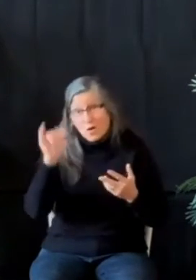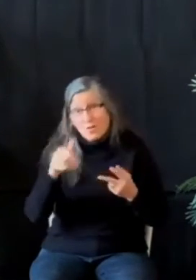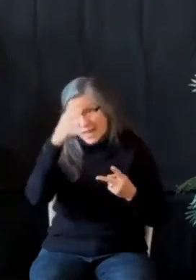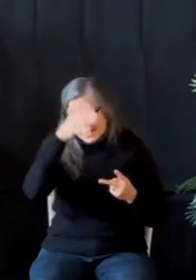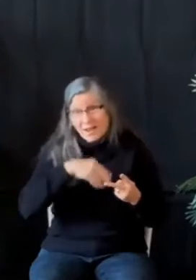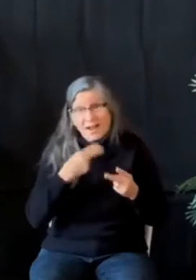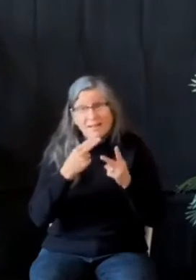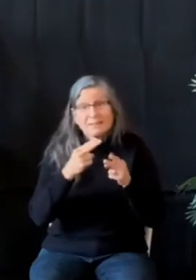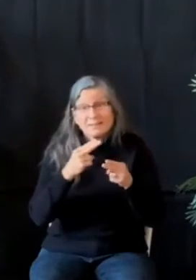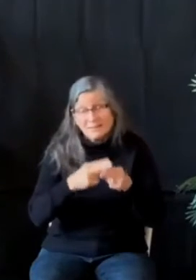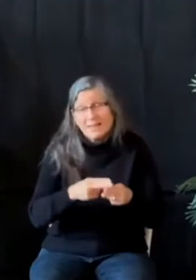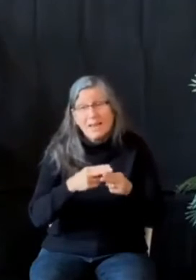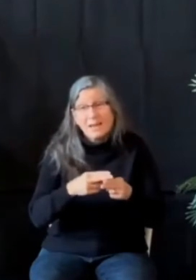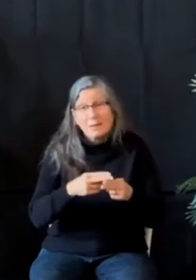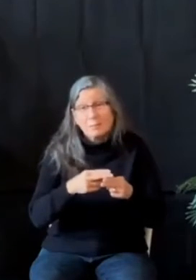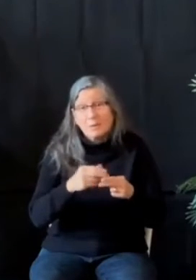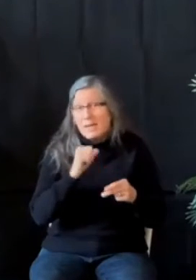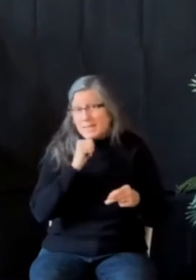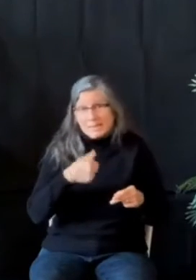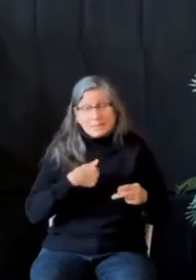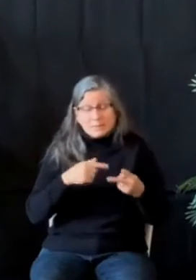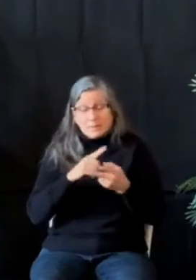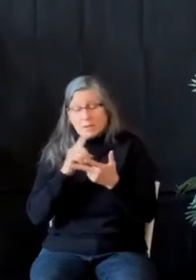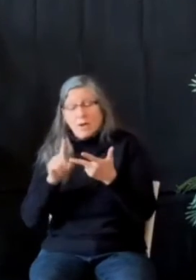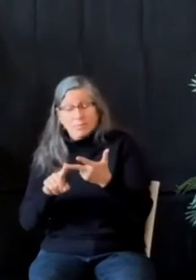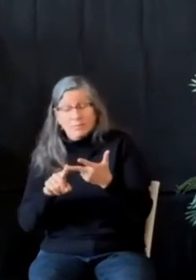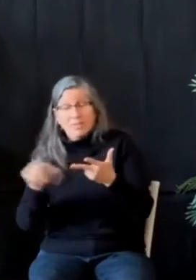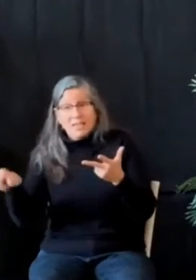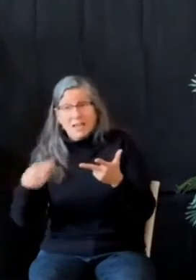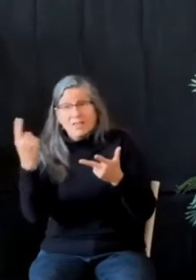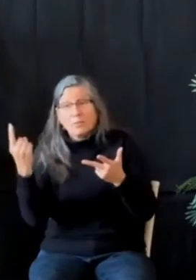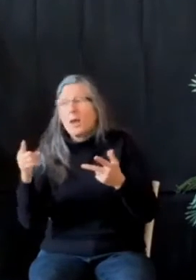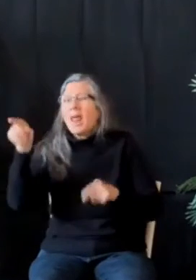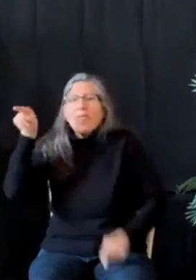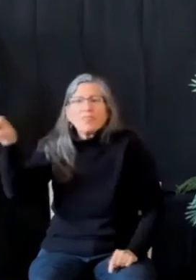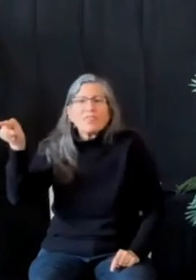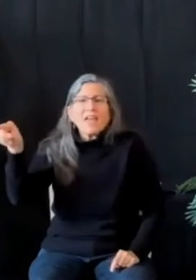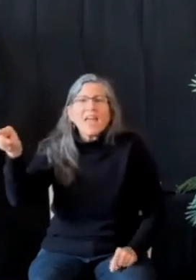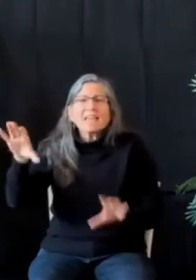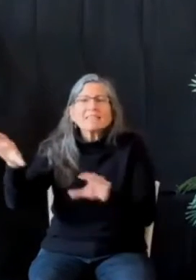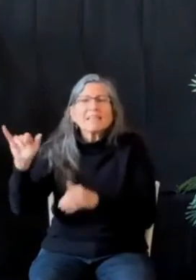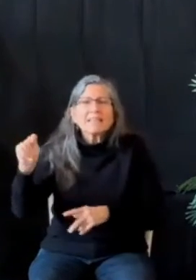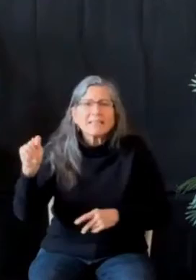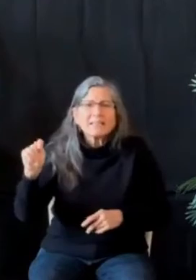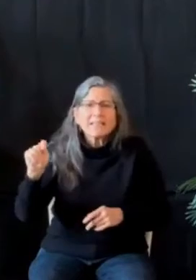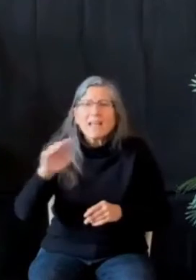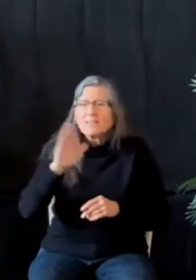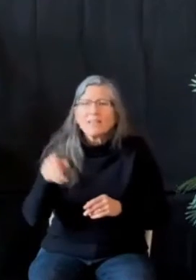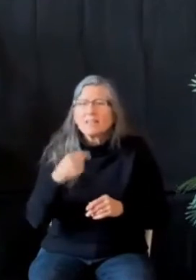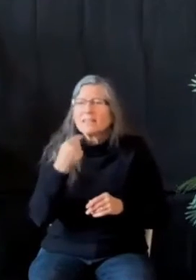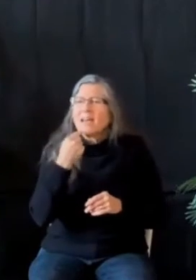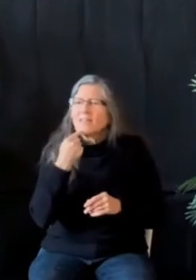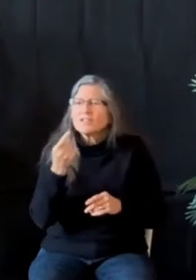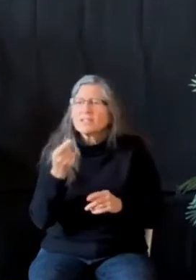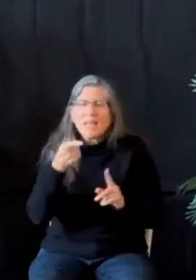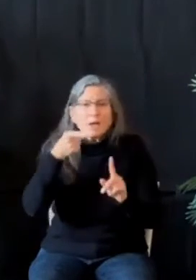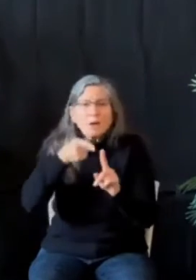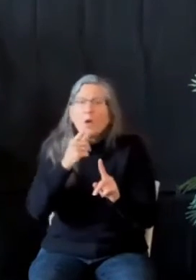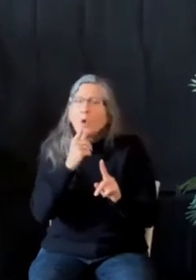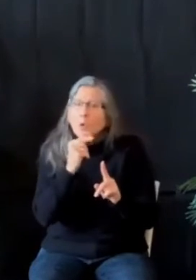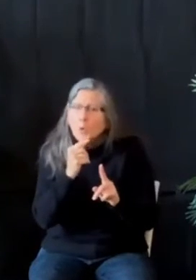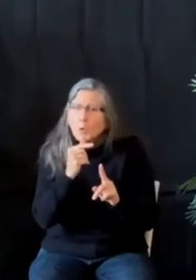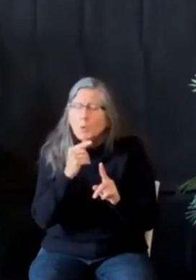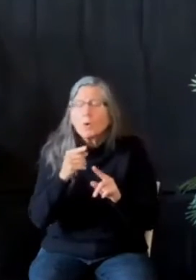And then the third one was, they did it, and they never pointed to who. They just said they. I said, who's they? We don't